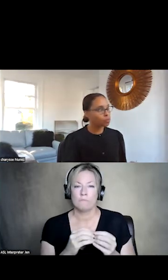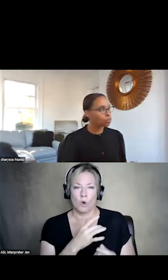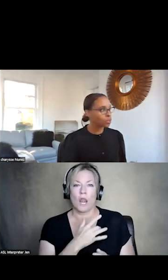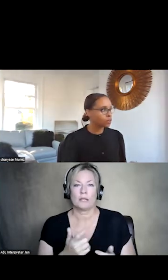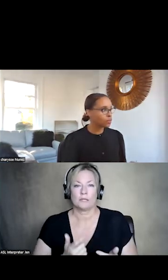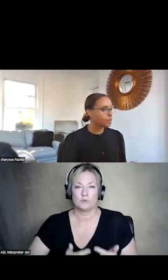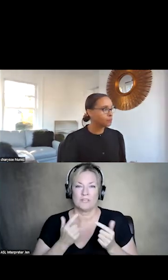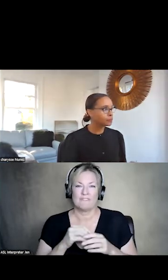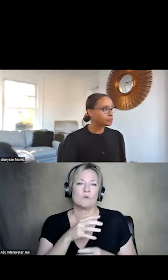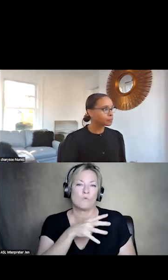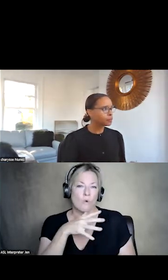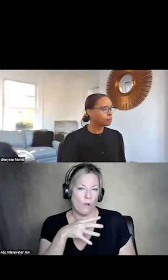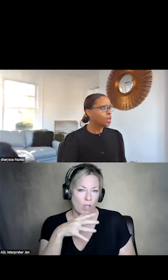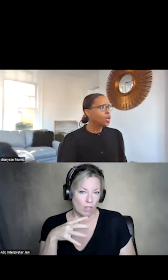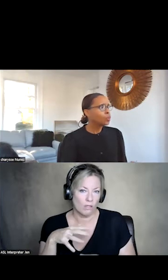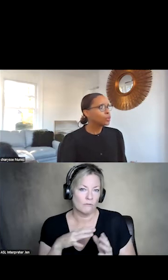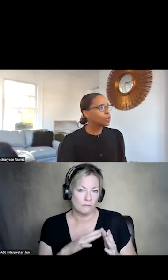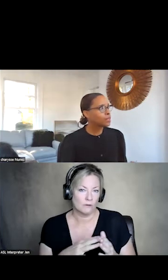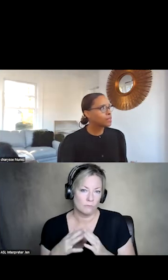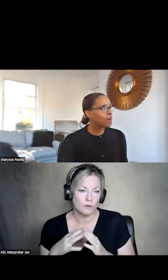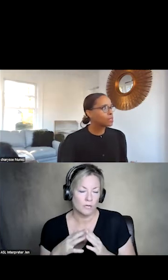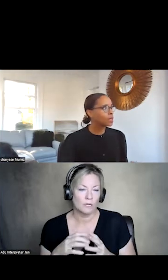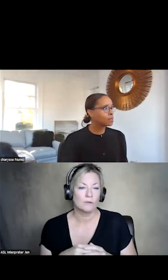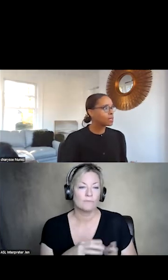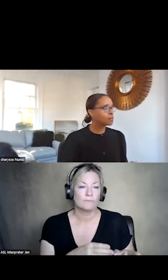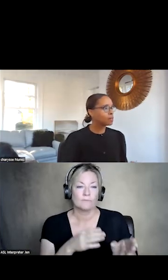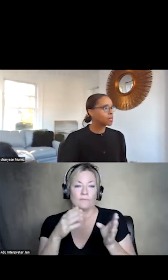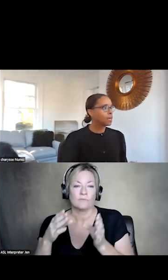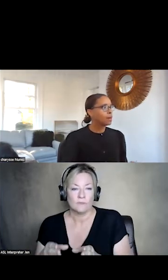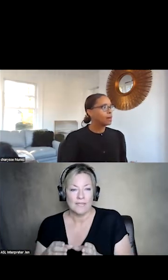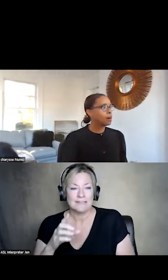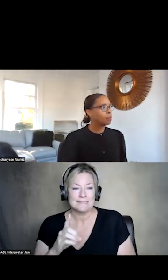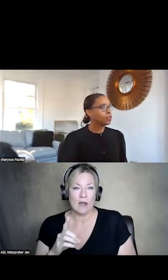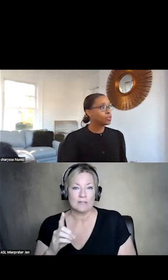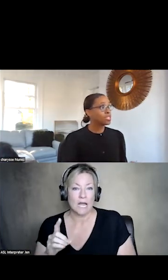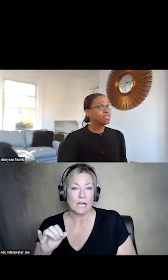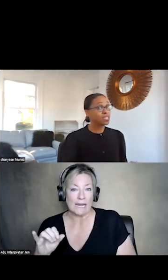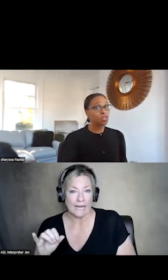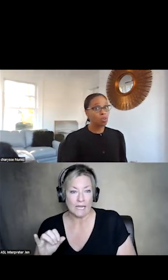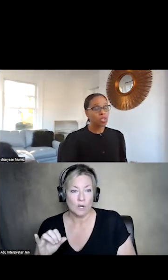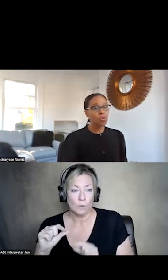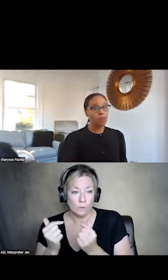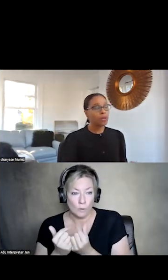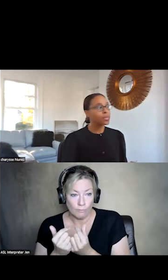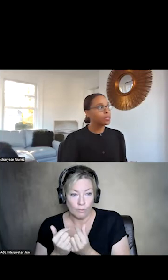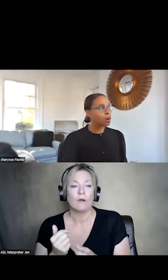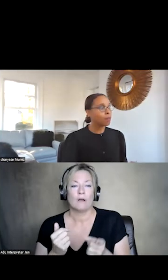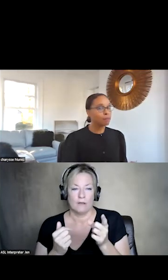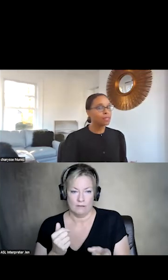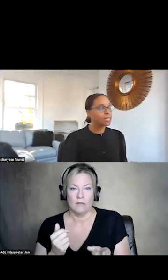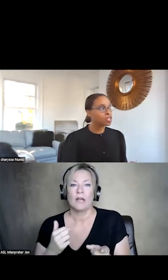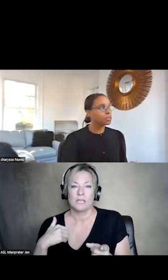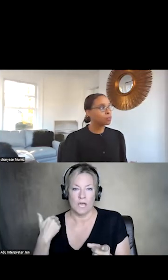within the rural community. When we look at the Down and Dug In segment, you see that this is also a very